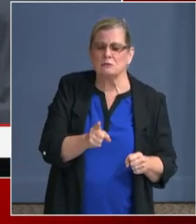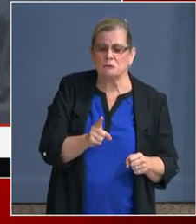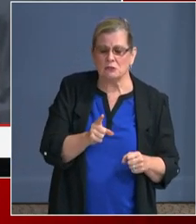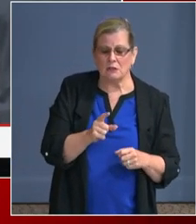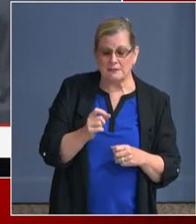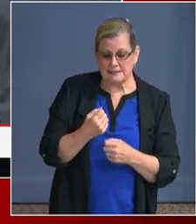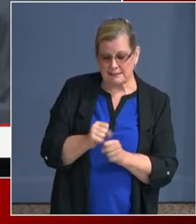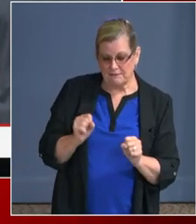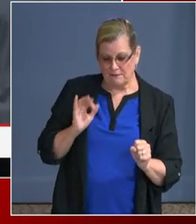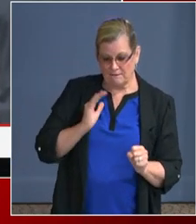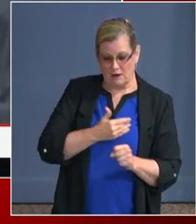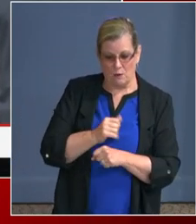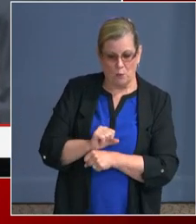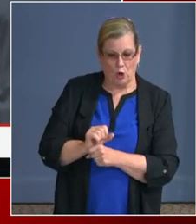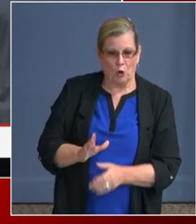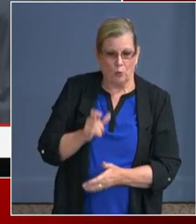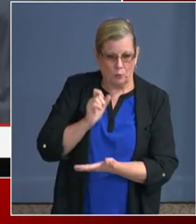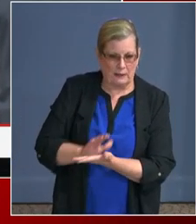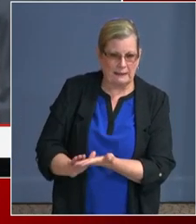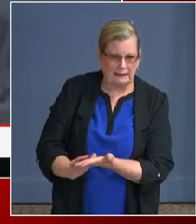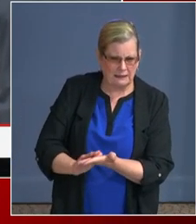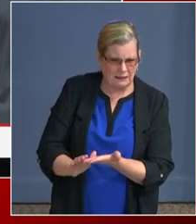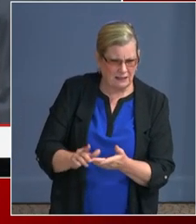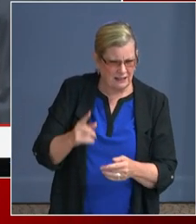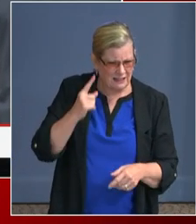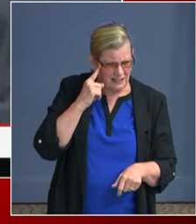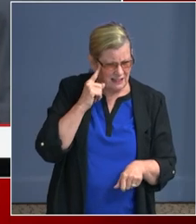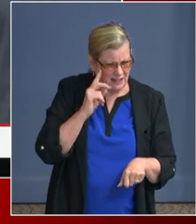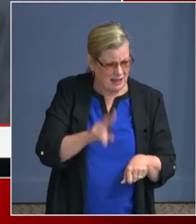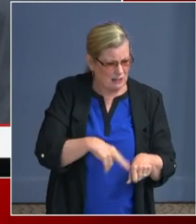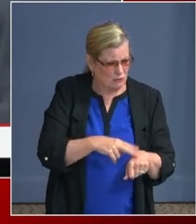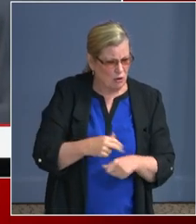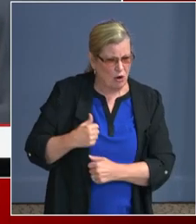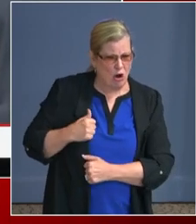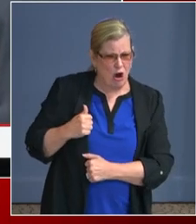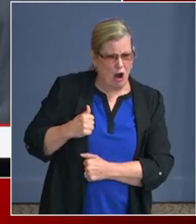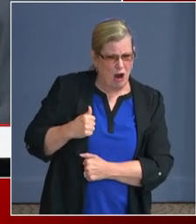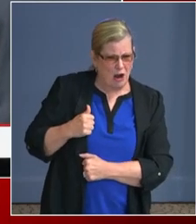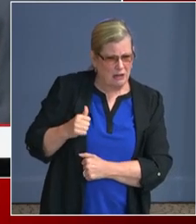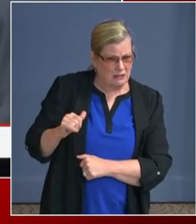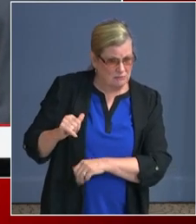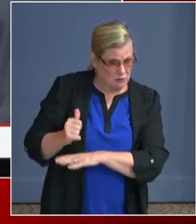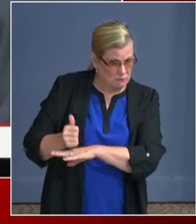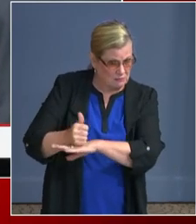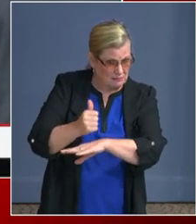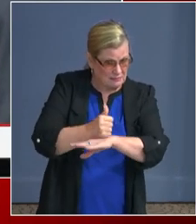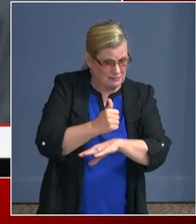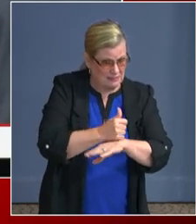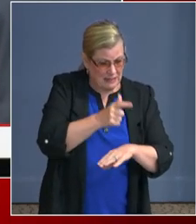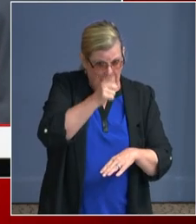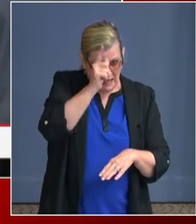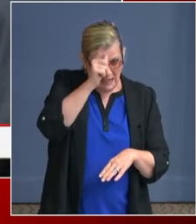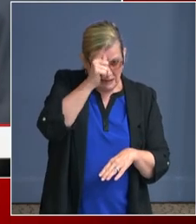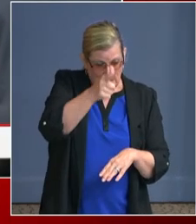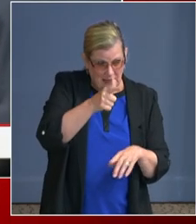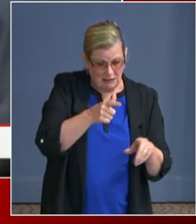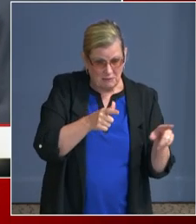just any thoughts on the National Guard being activated and opinion on Lincoln Park, the statue that's up that